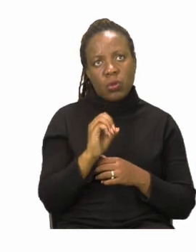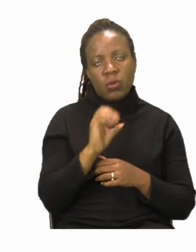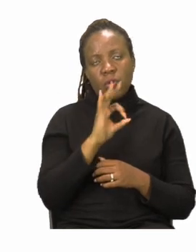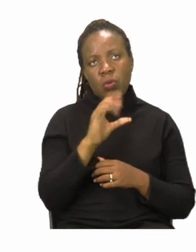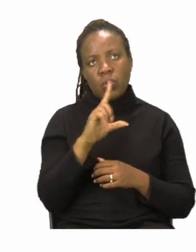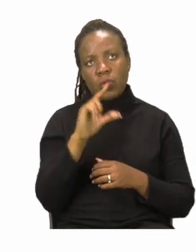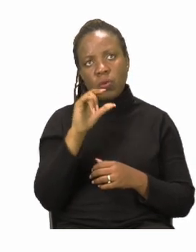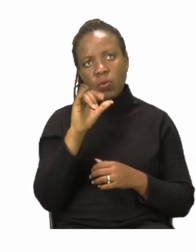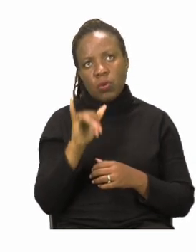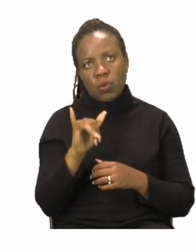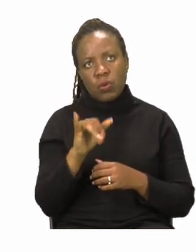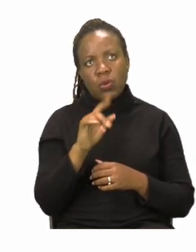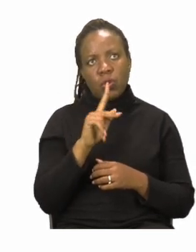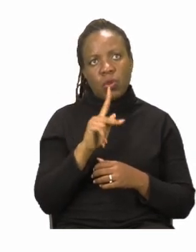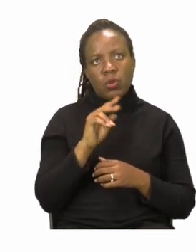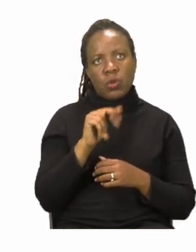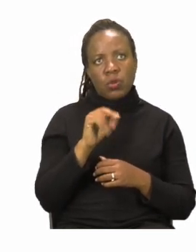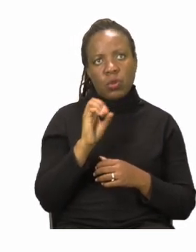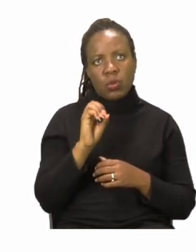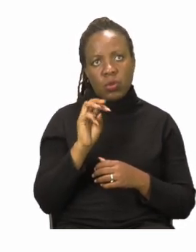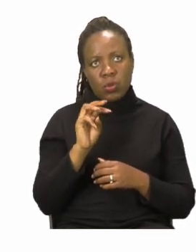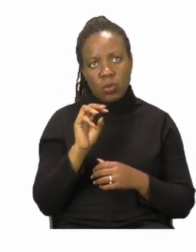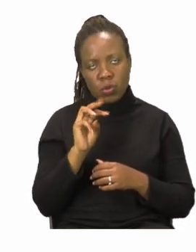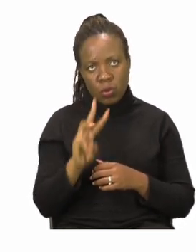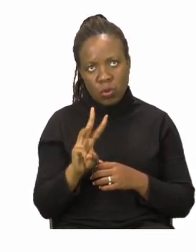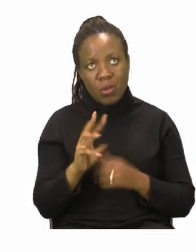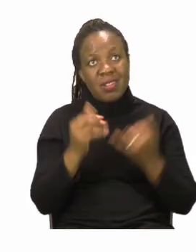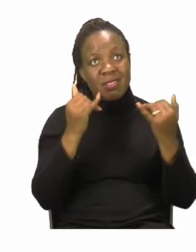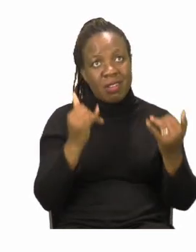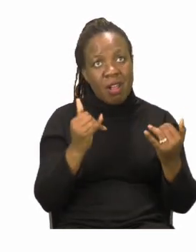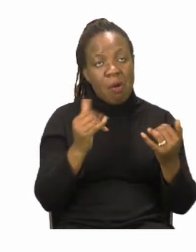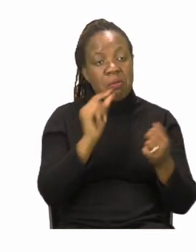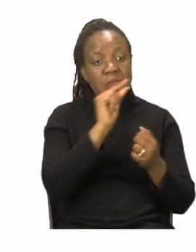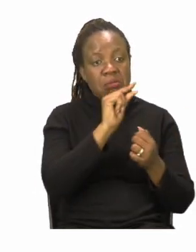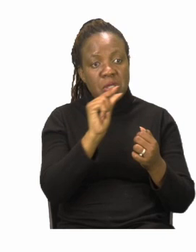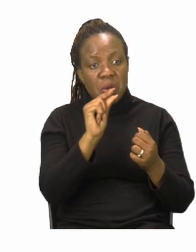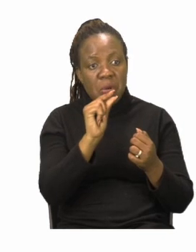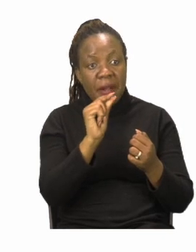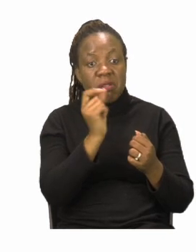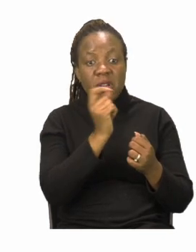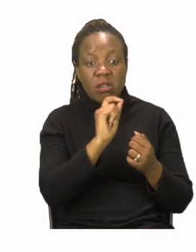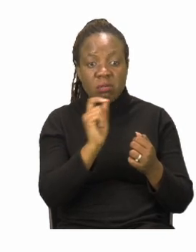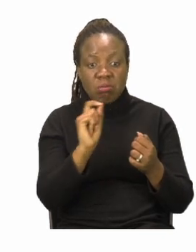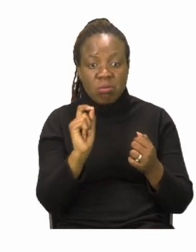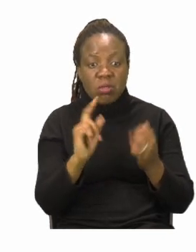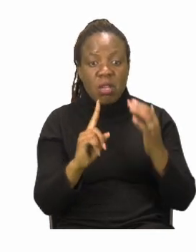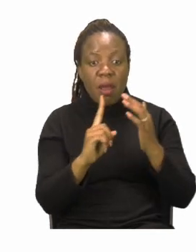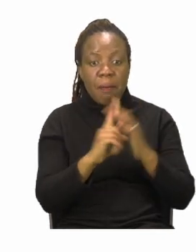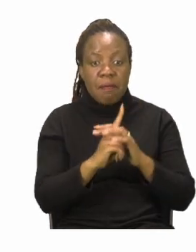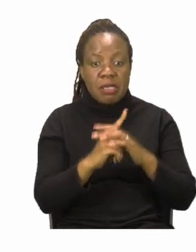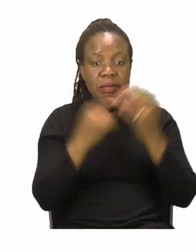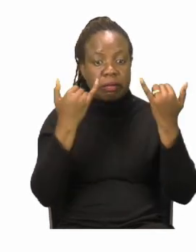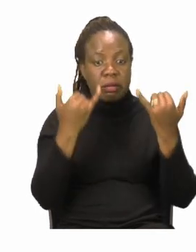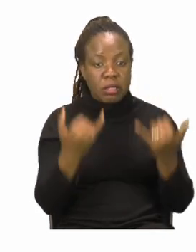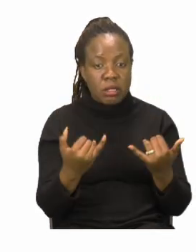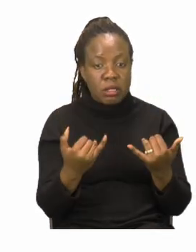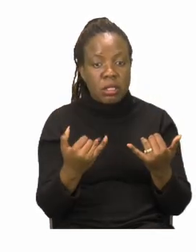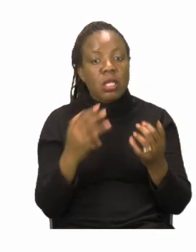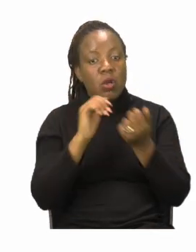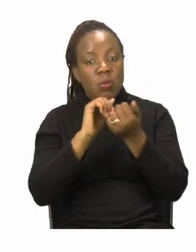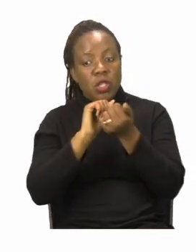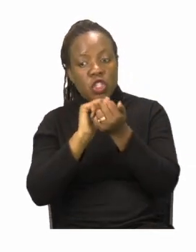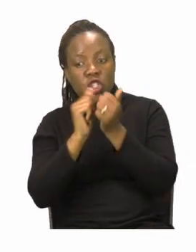each one of these words into the past tense. Then you take